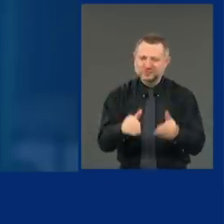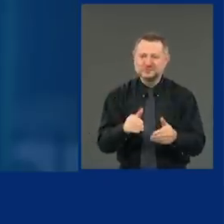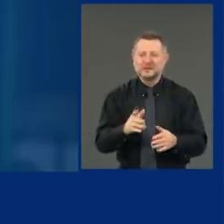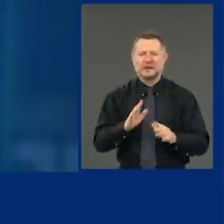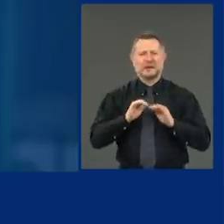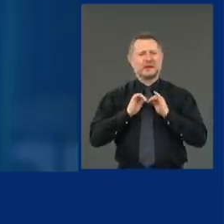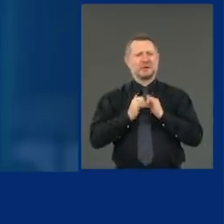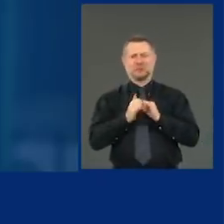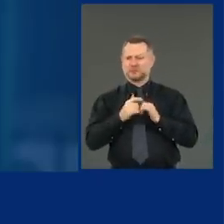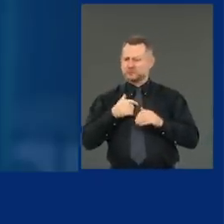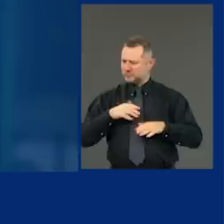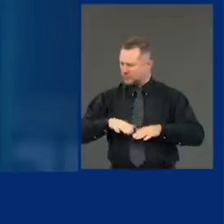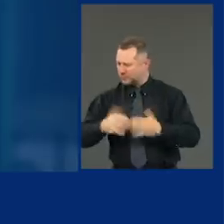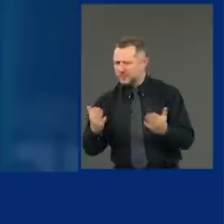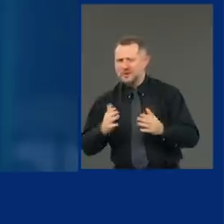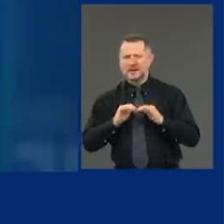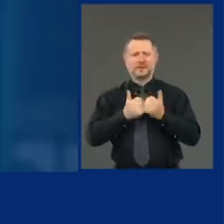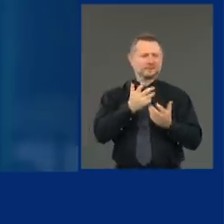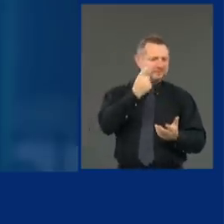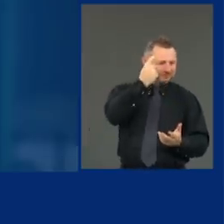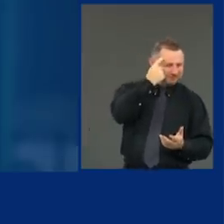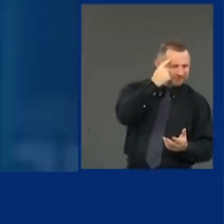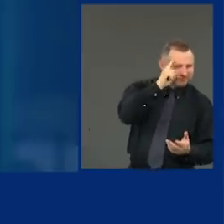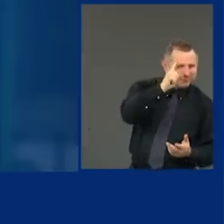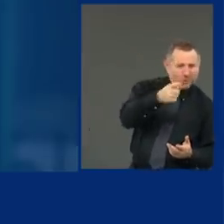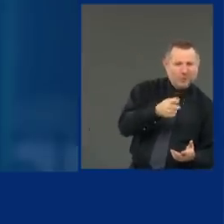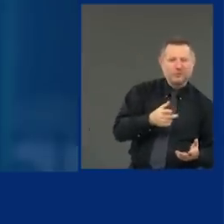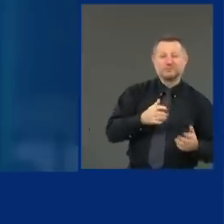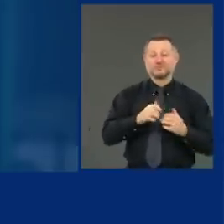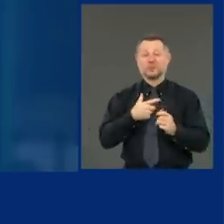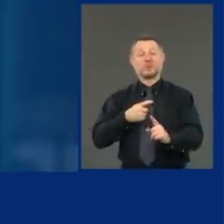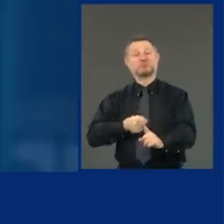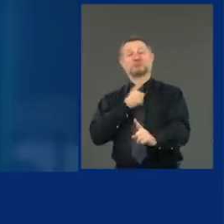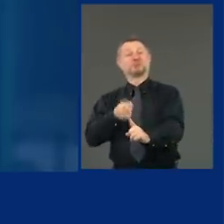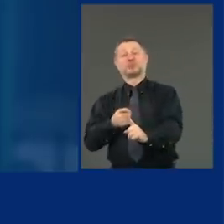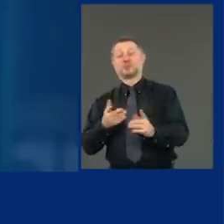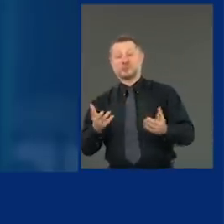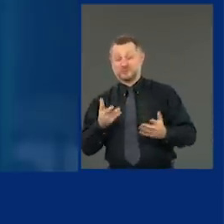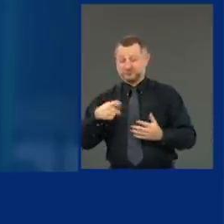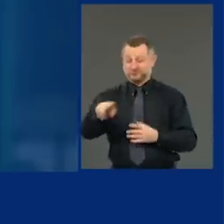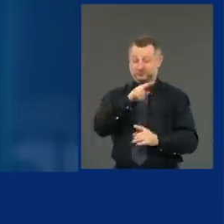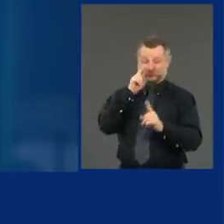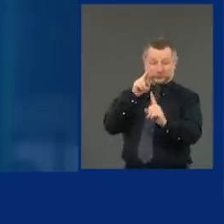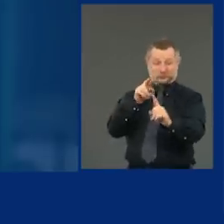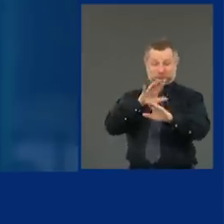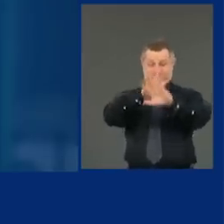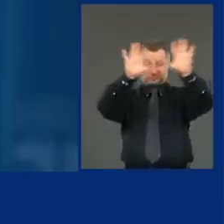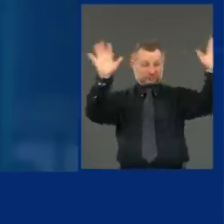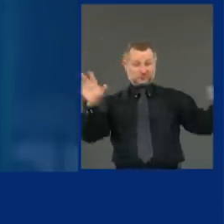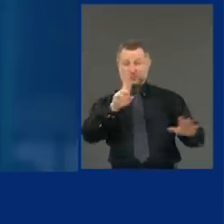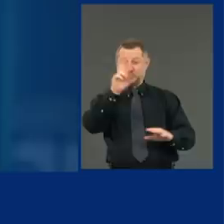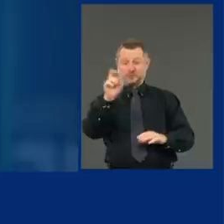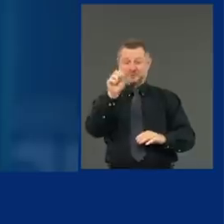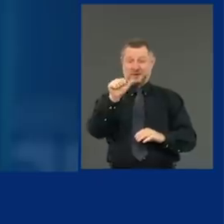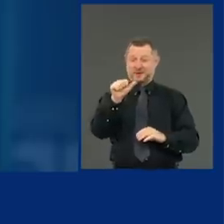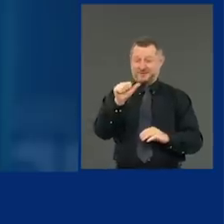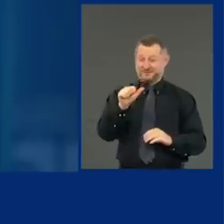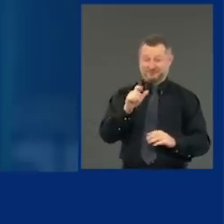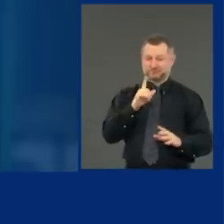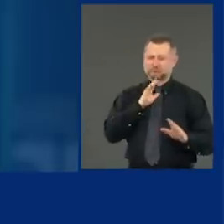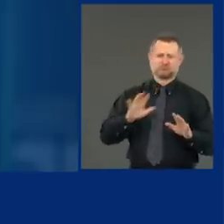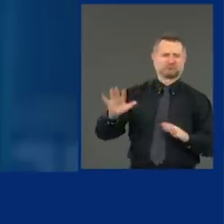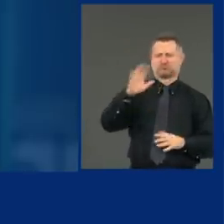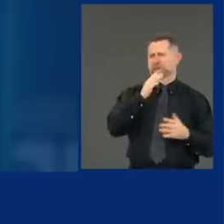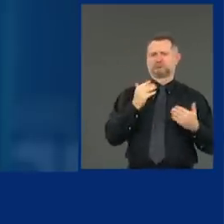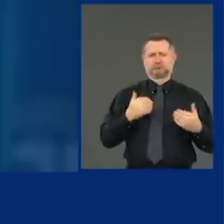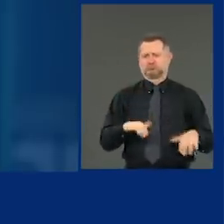are in reopening, because that's the whole issue. You look at what's happening across the country. It was never a question of reopen or